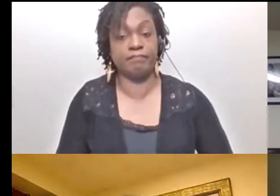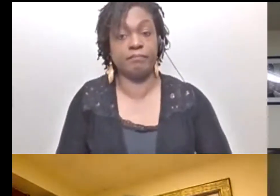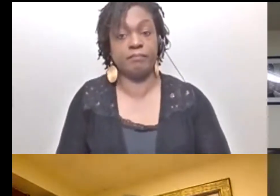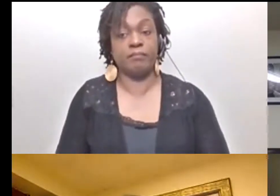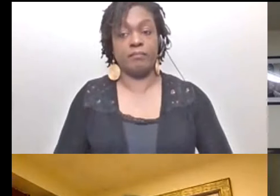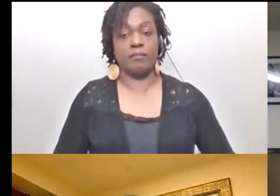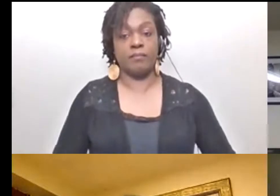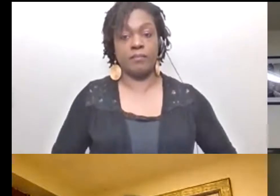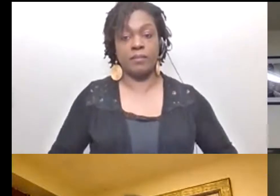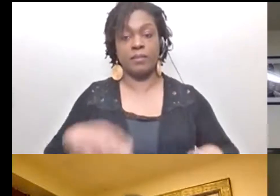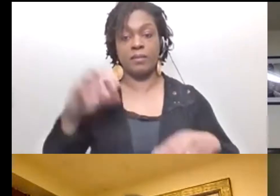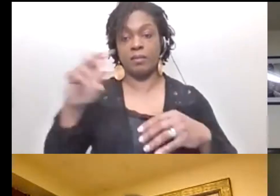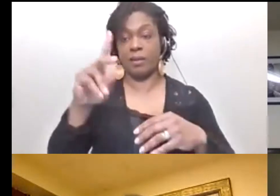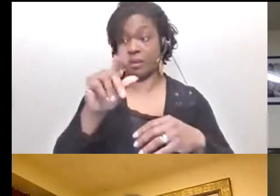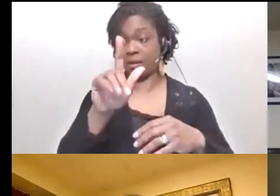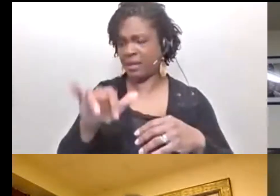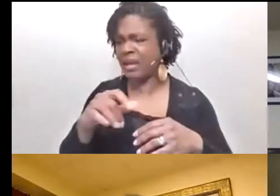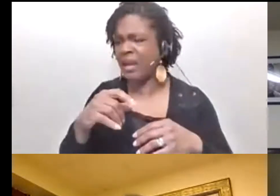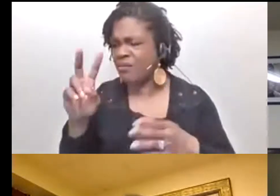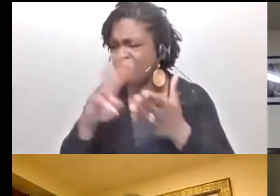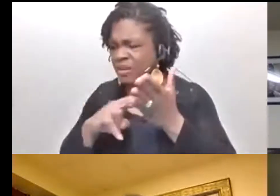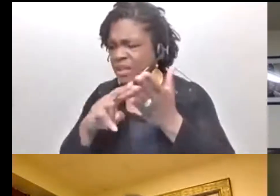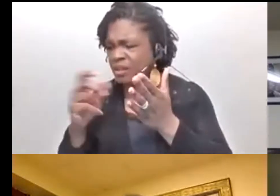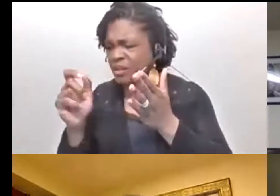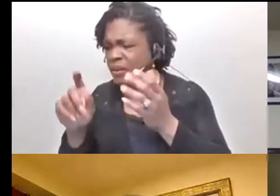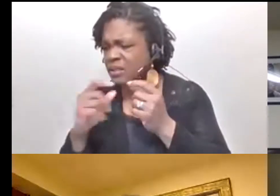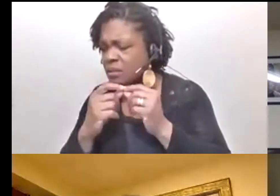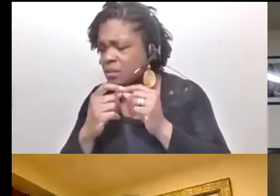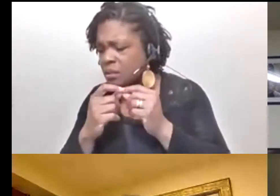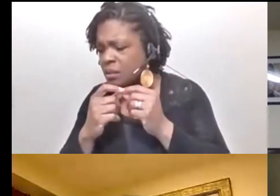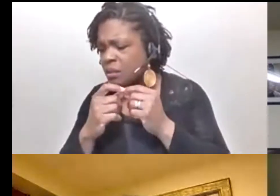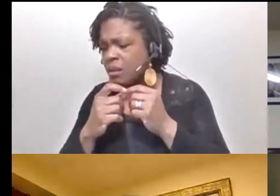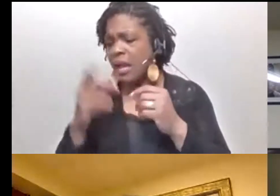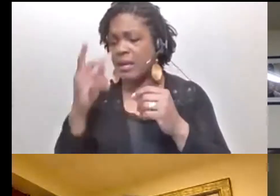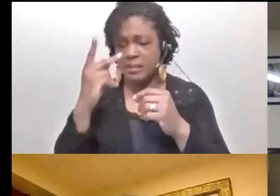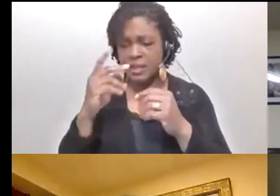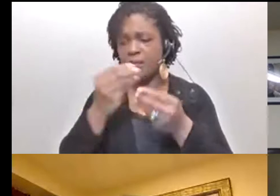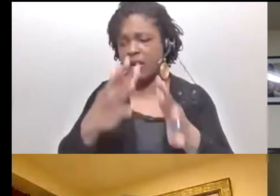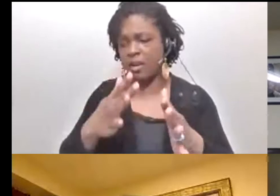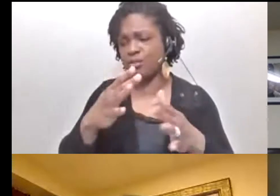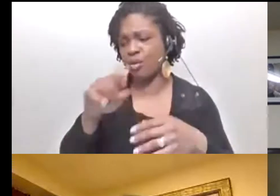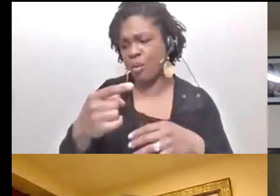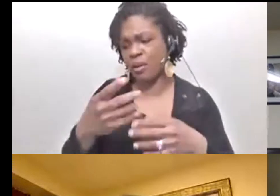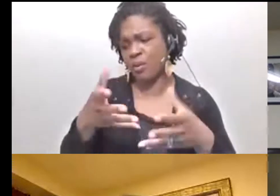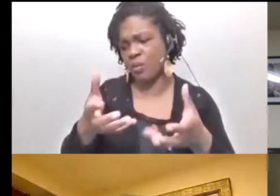I'm looking at a question I'm not quite understanding. It says, I could see providers only wanting to do this, do